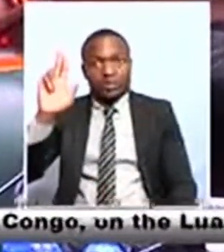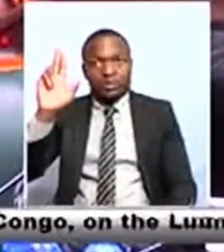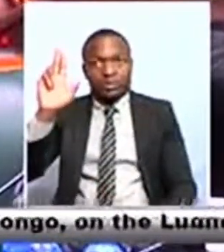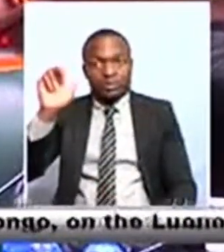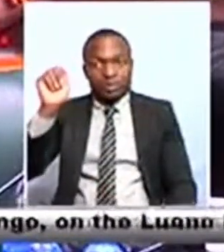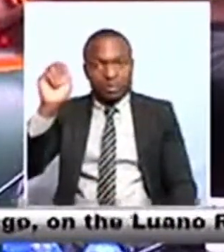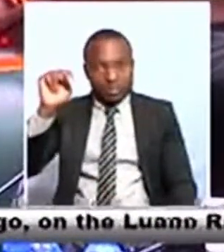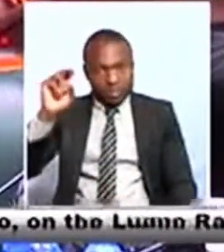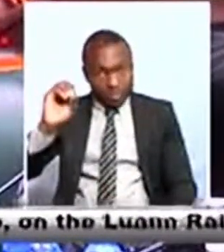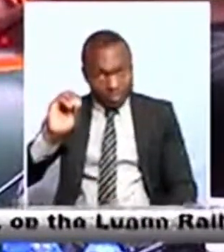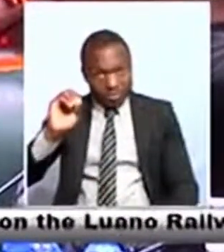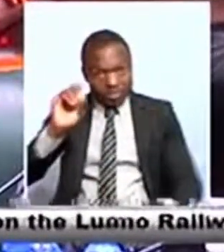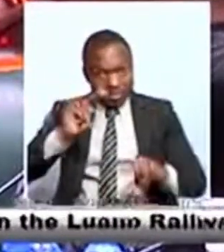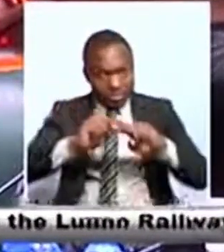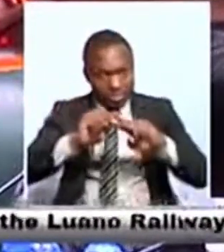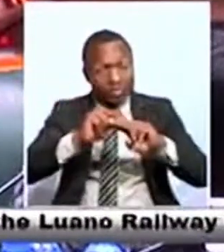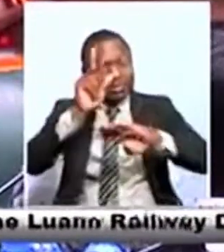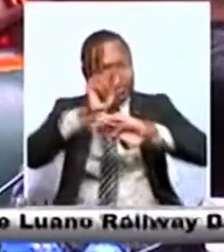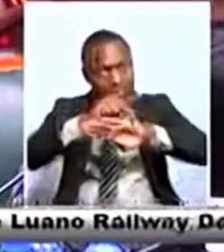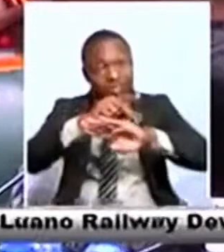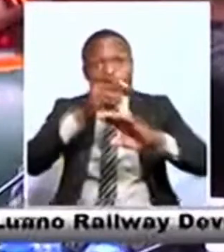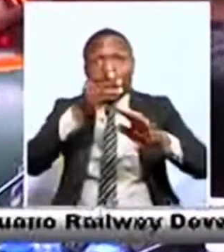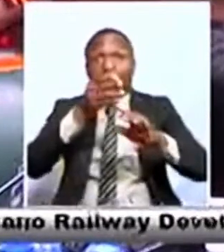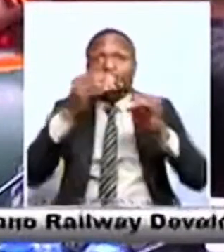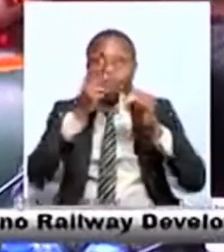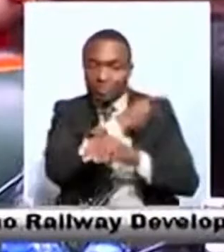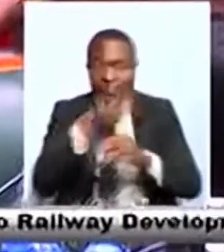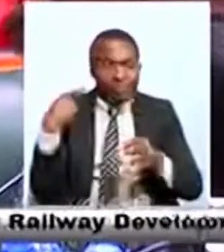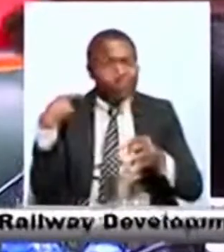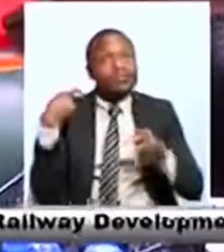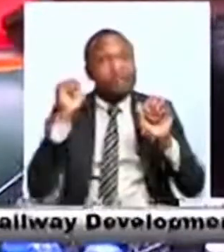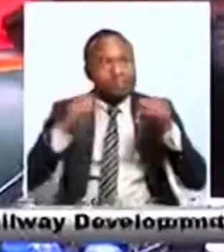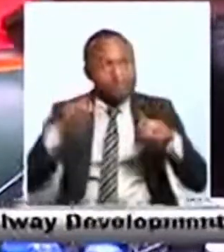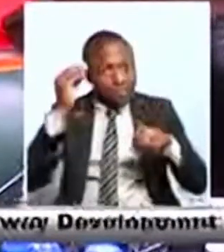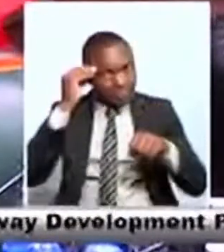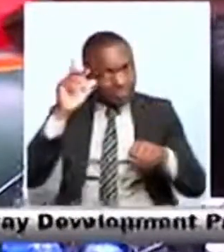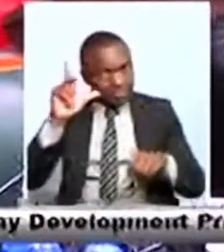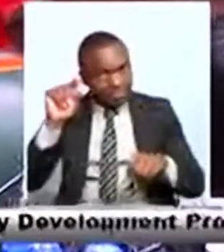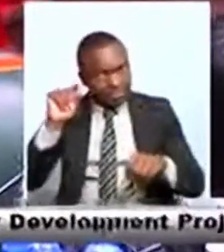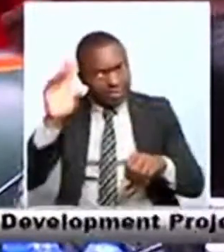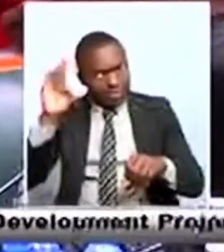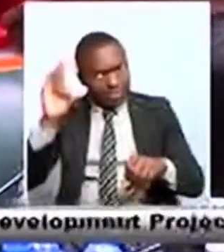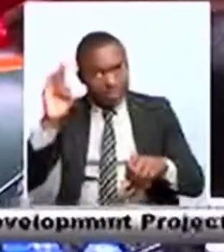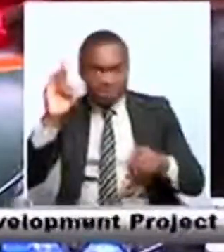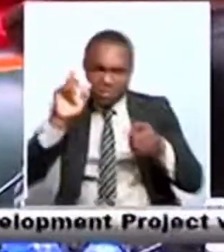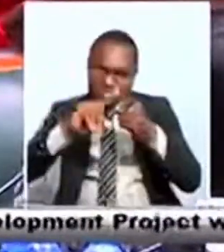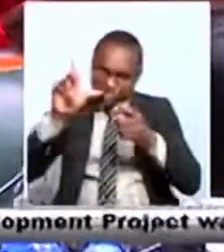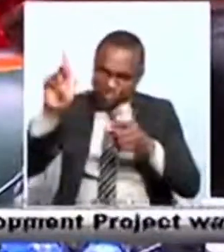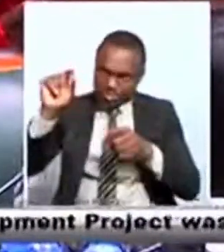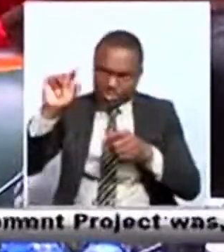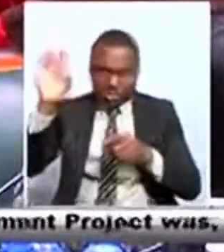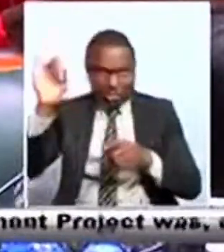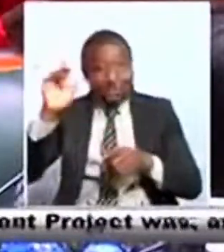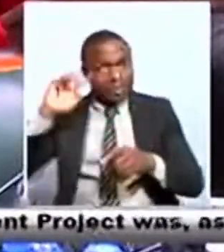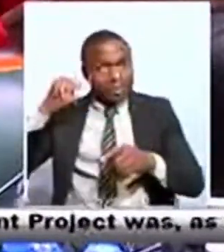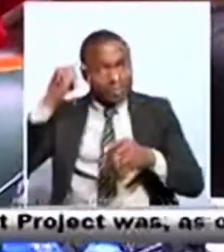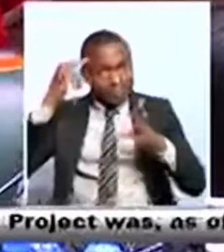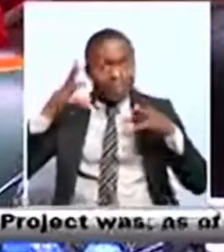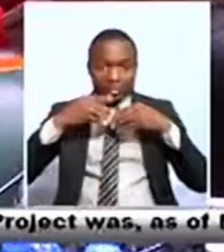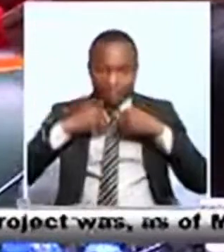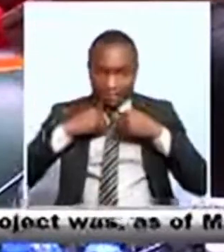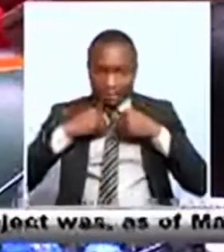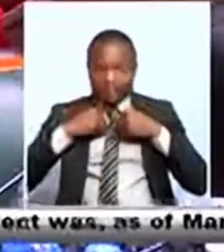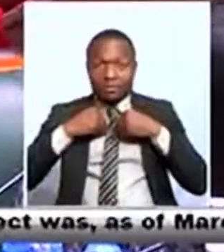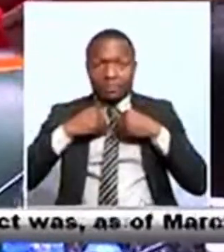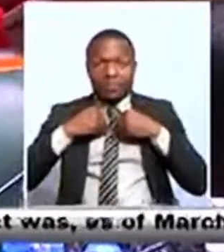Project. This House may wish to note that between 2017 and 2018, government received an